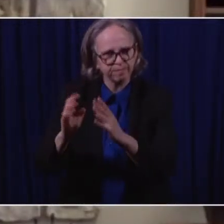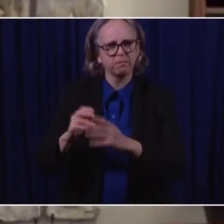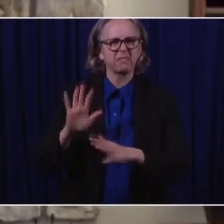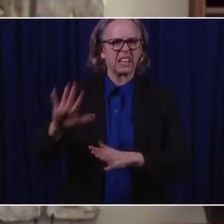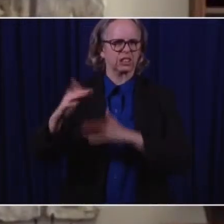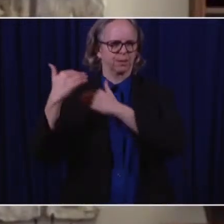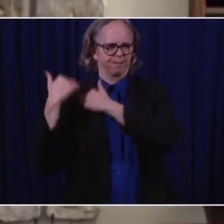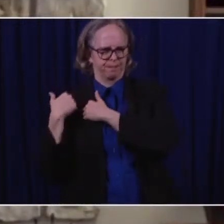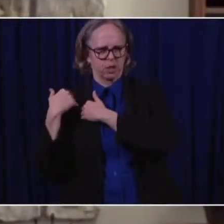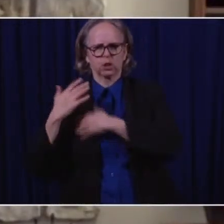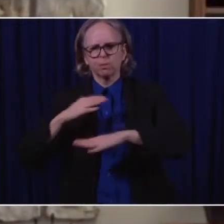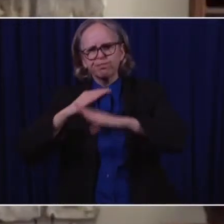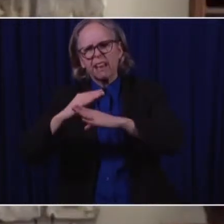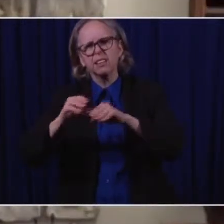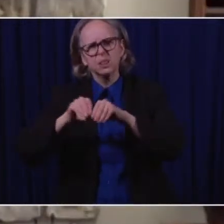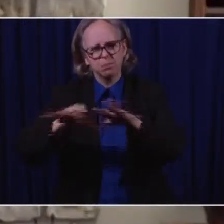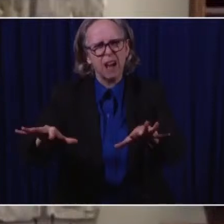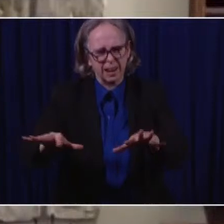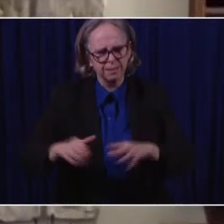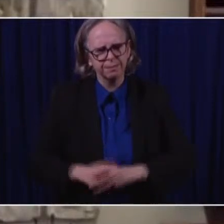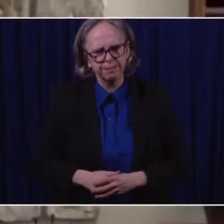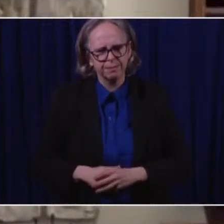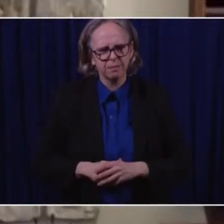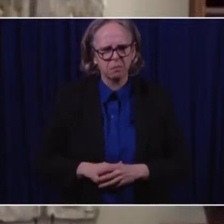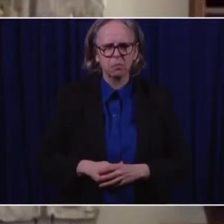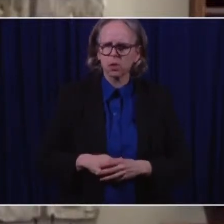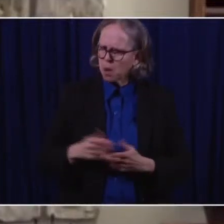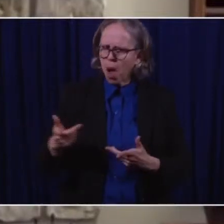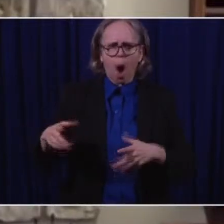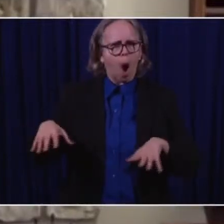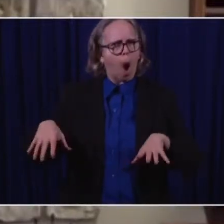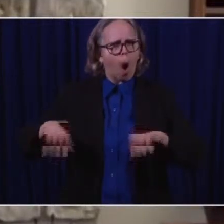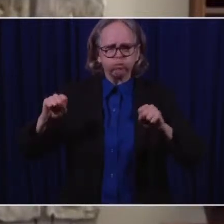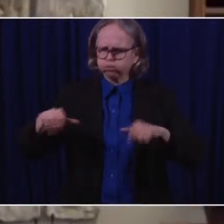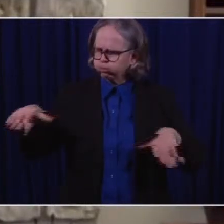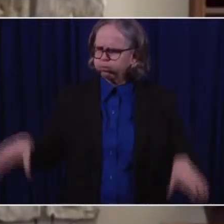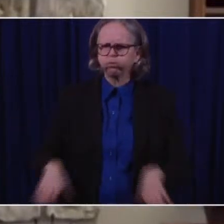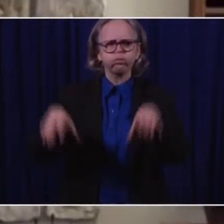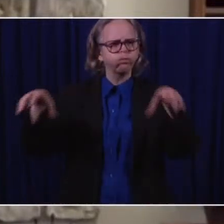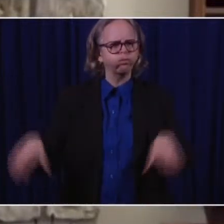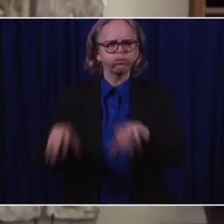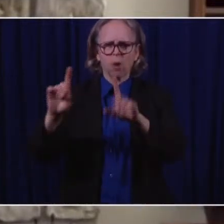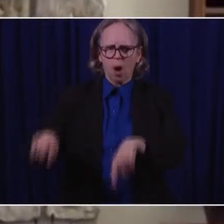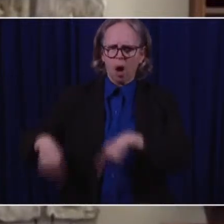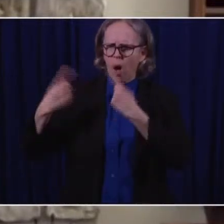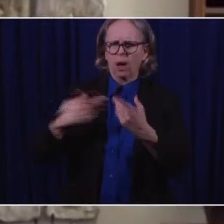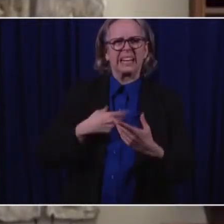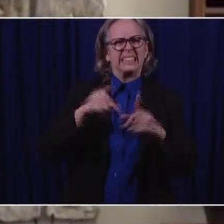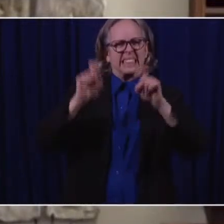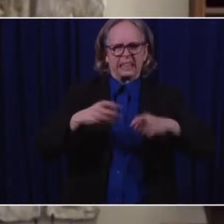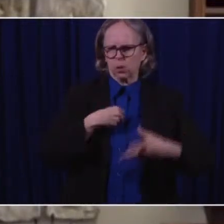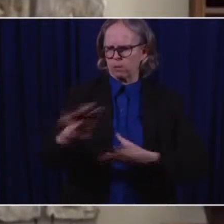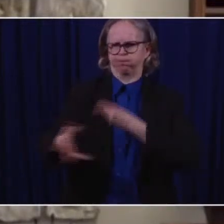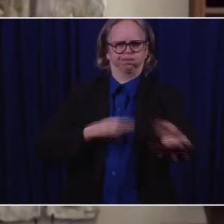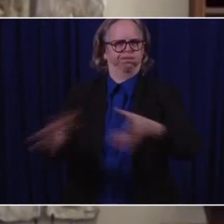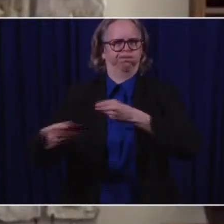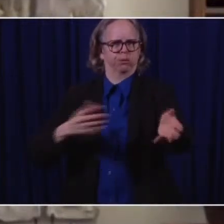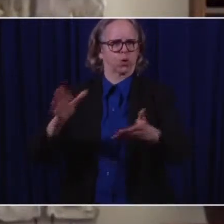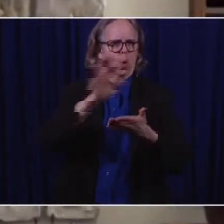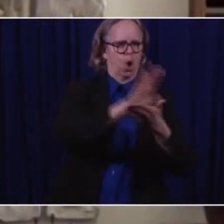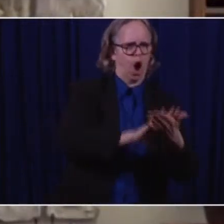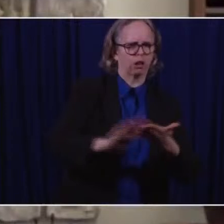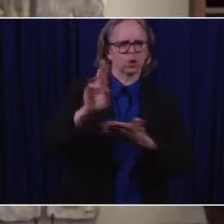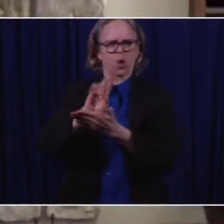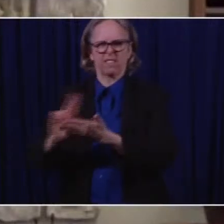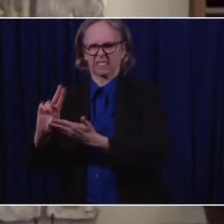And so they're doing more testing. We've made more testing available for them. So as far as